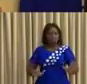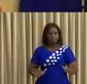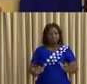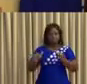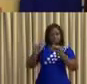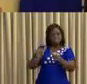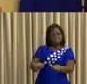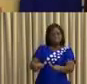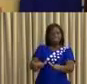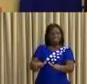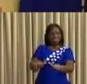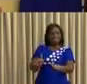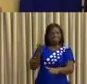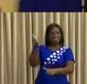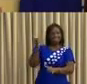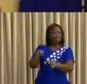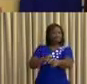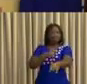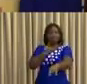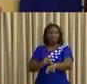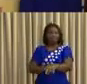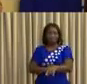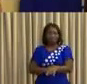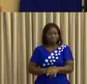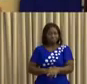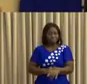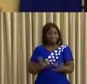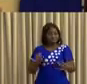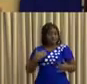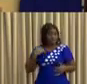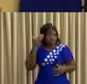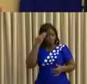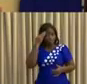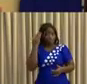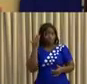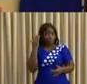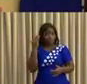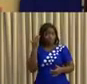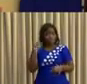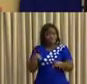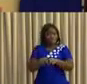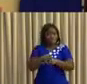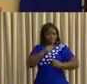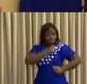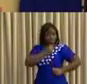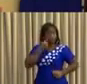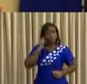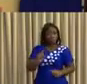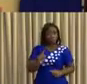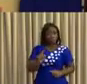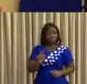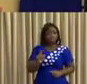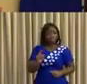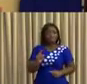stay beyond that remit. I'm fully aware, like the military commanders, of